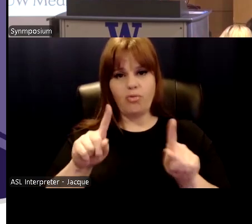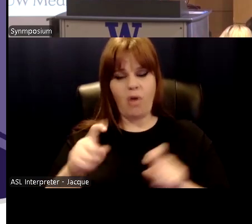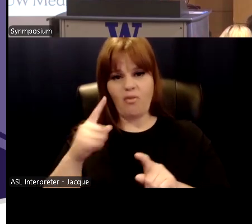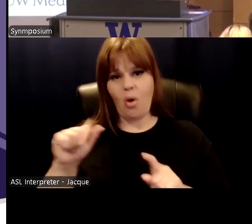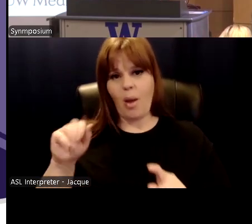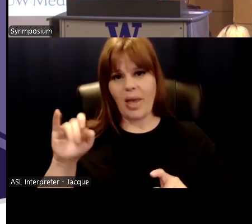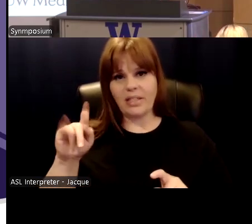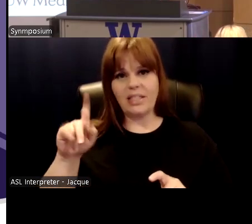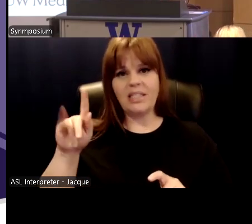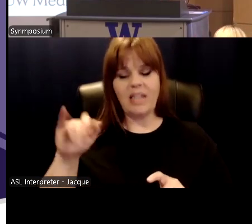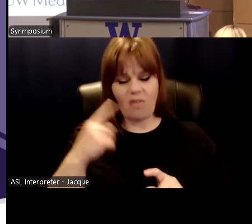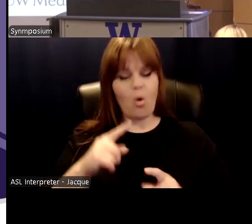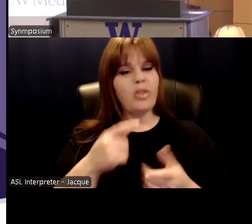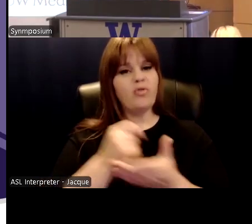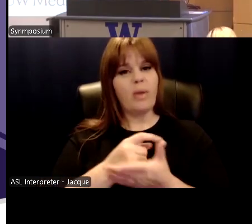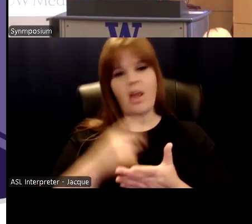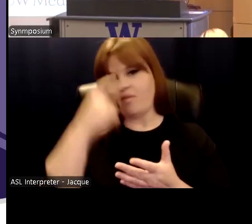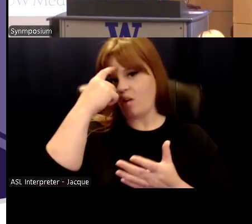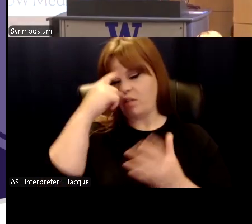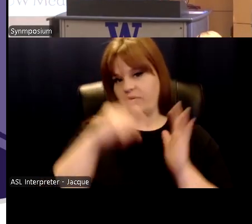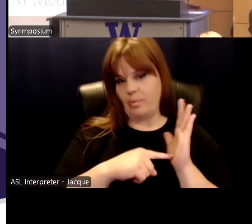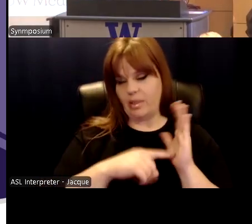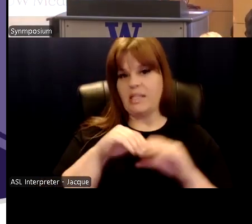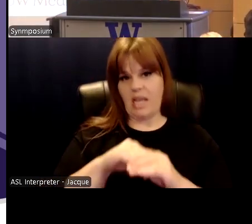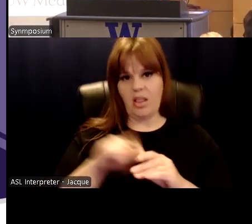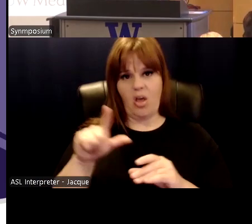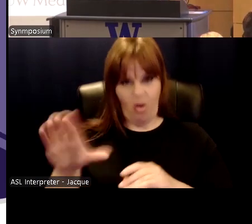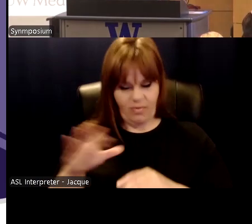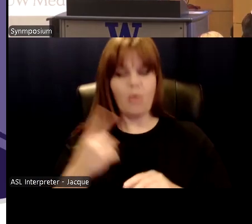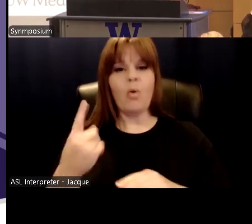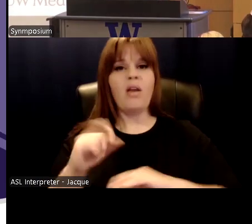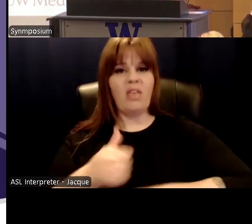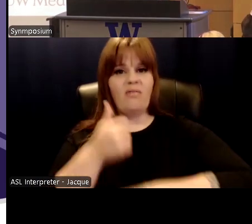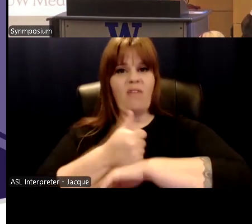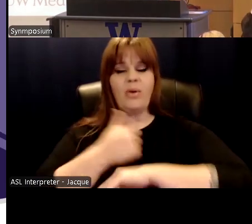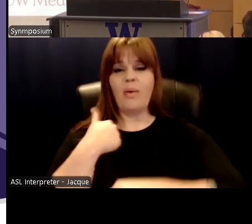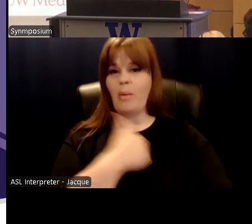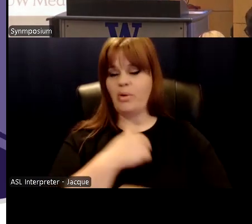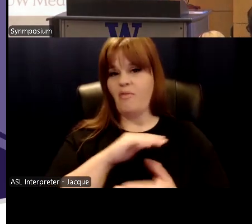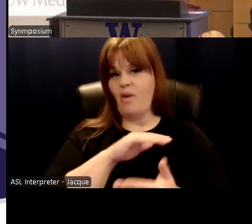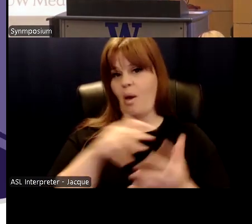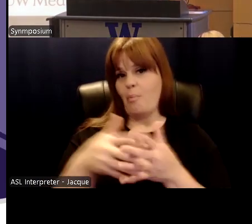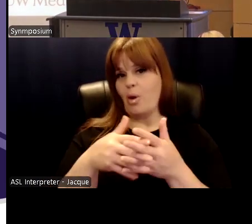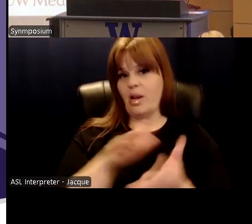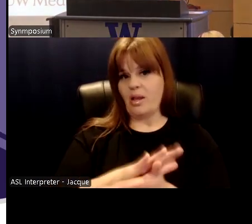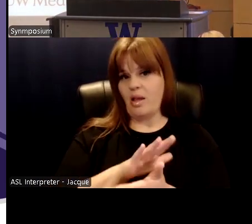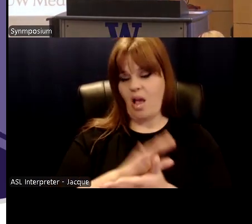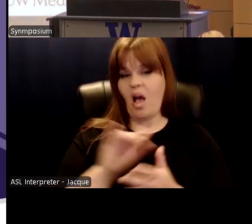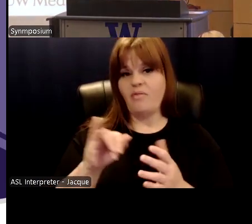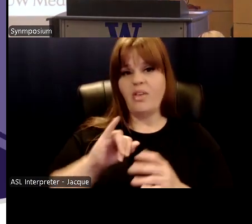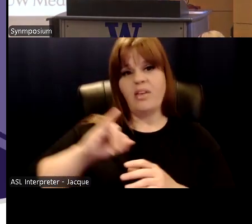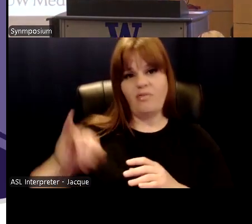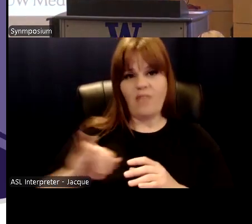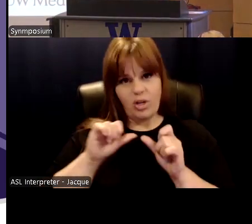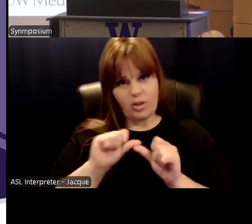of cognitive symptoms in long COVID. He is one of the founding members of the American Academy of Infection-Associated Chronic Conditions, as